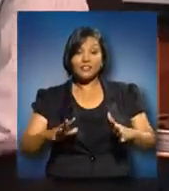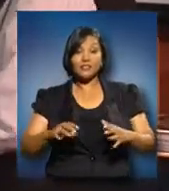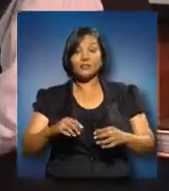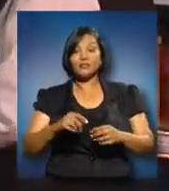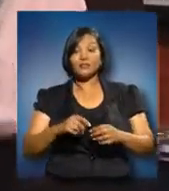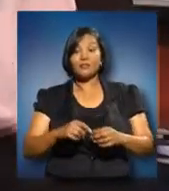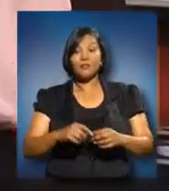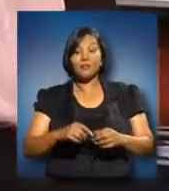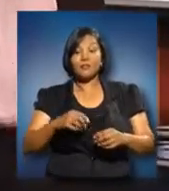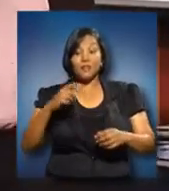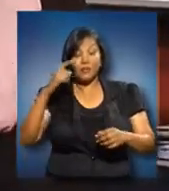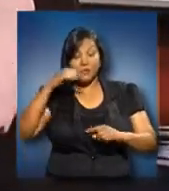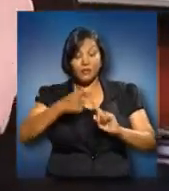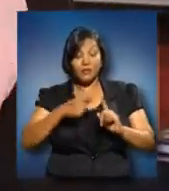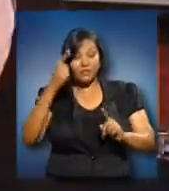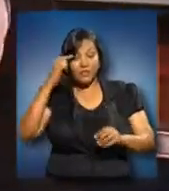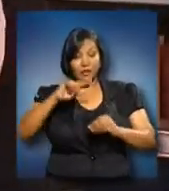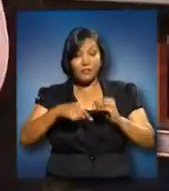telephony, long-term evolution,